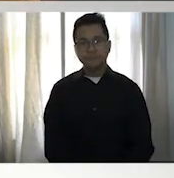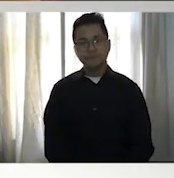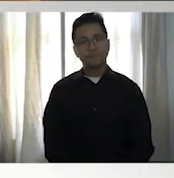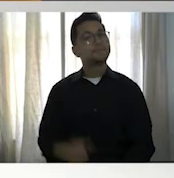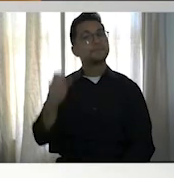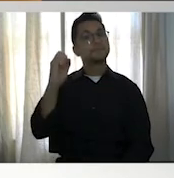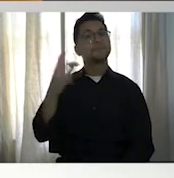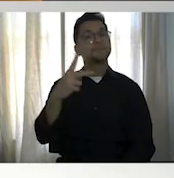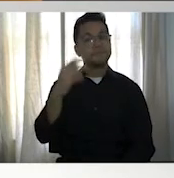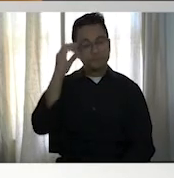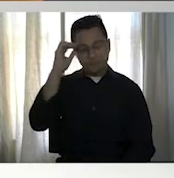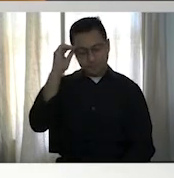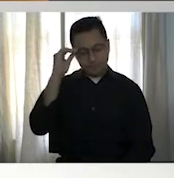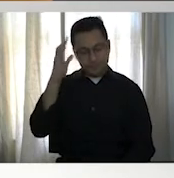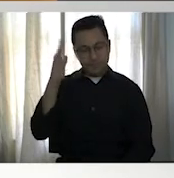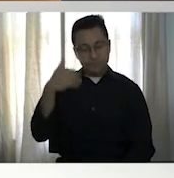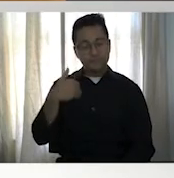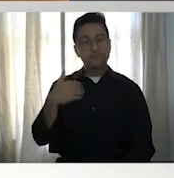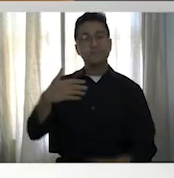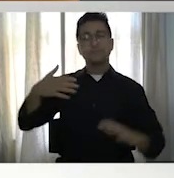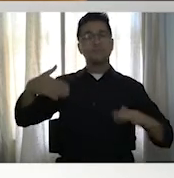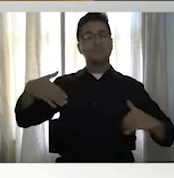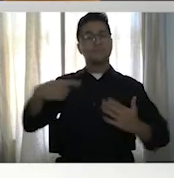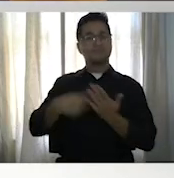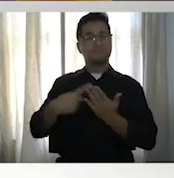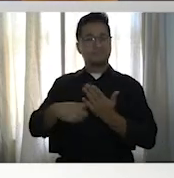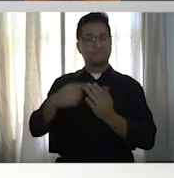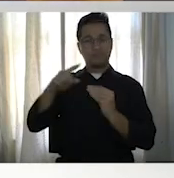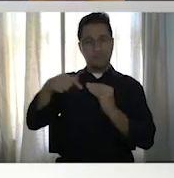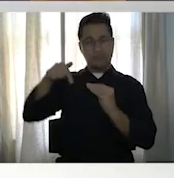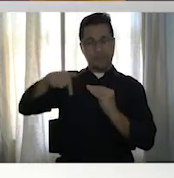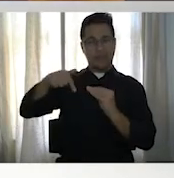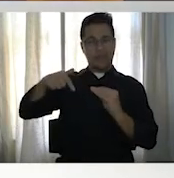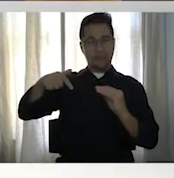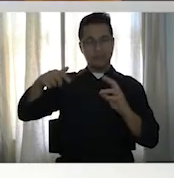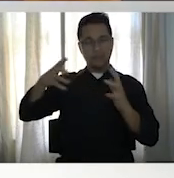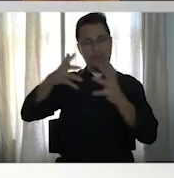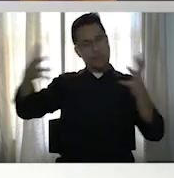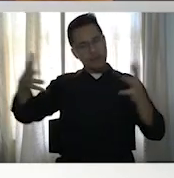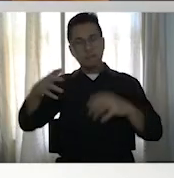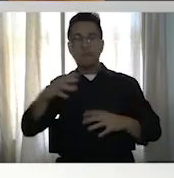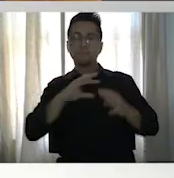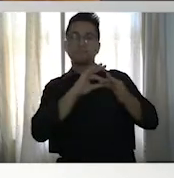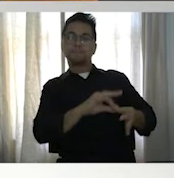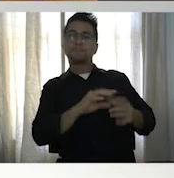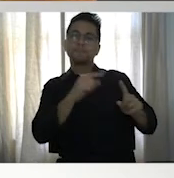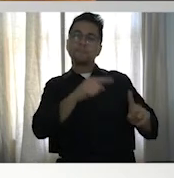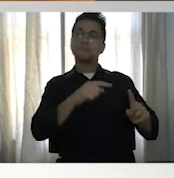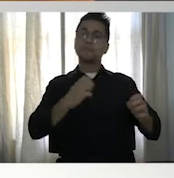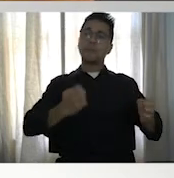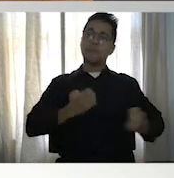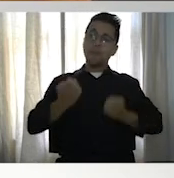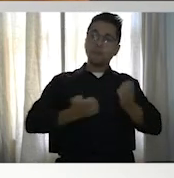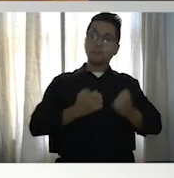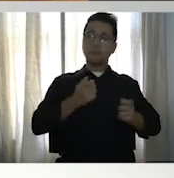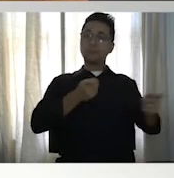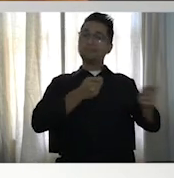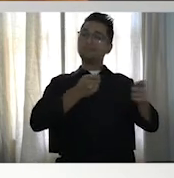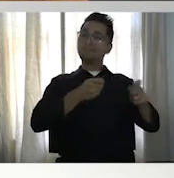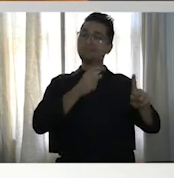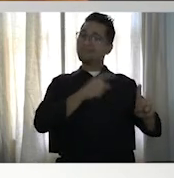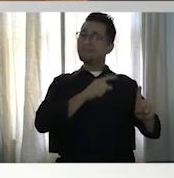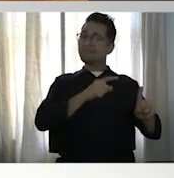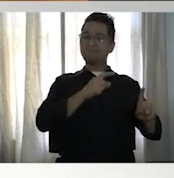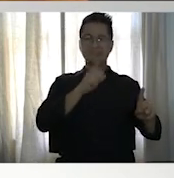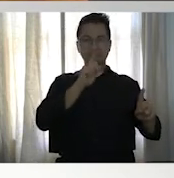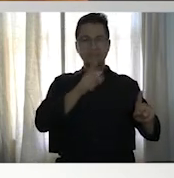All right. Okay, we haven't talked about this much, but emotional regulation is a big piece